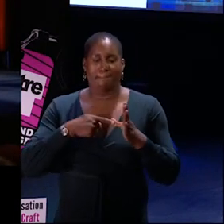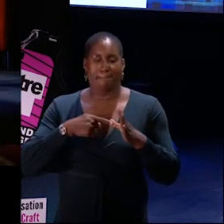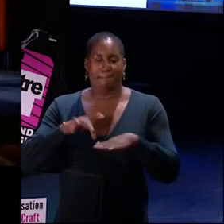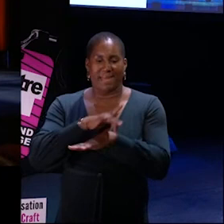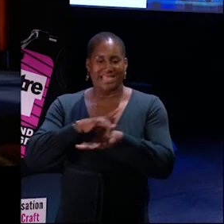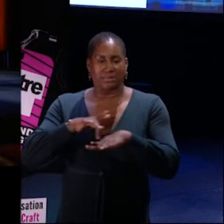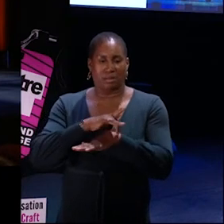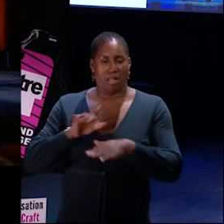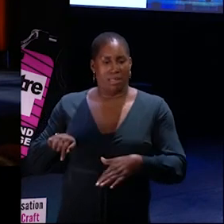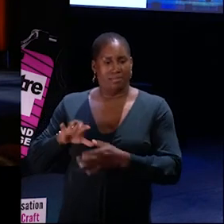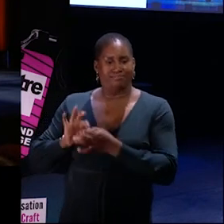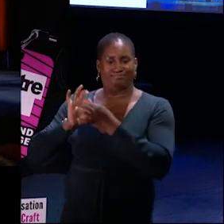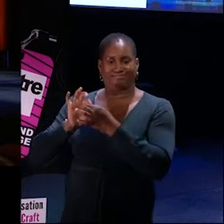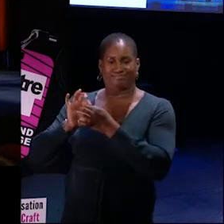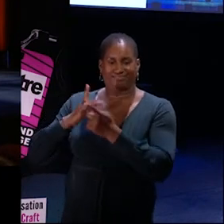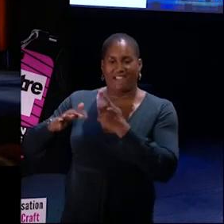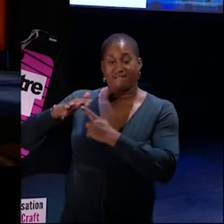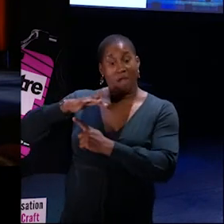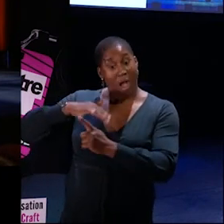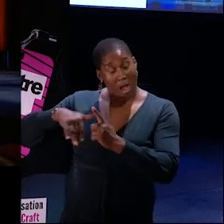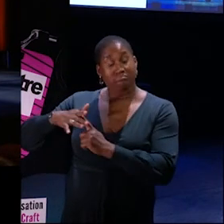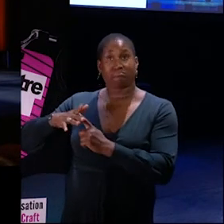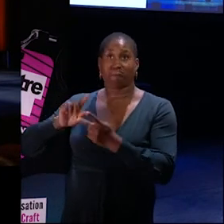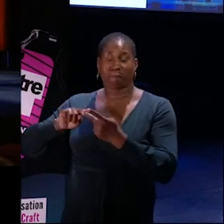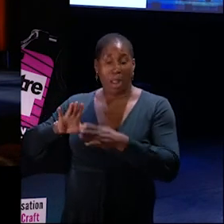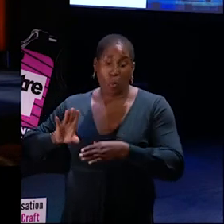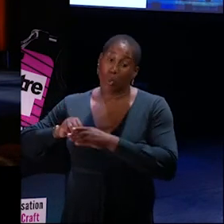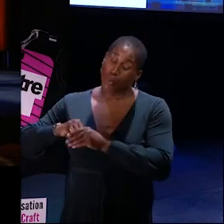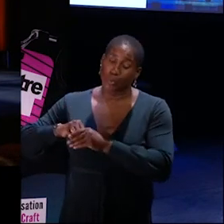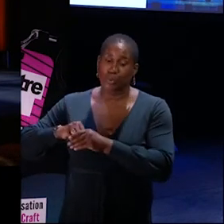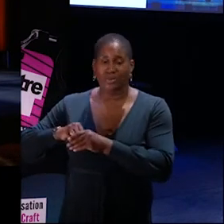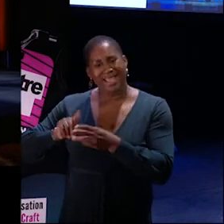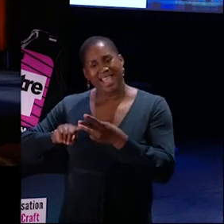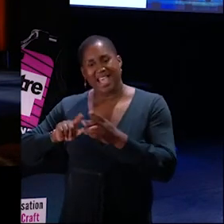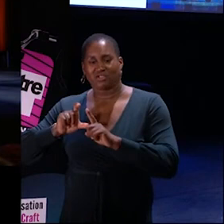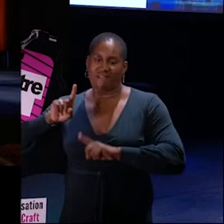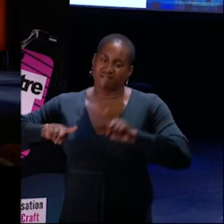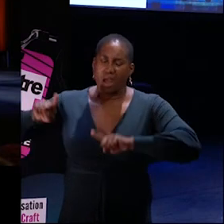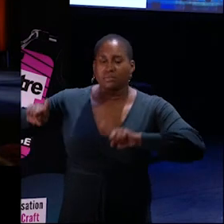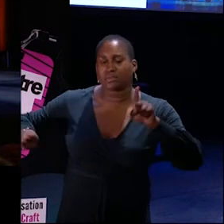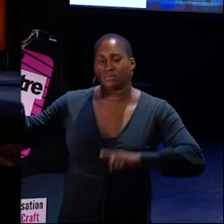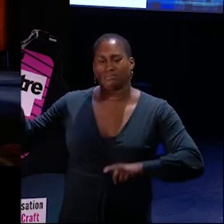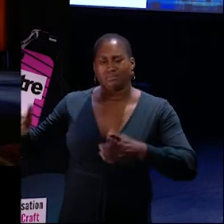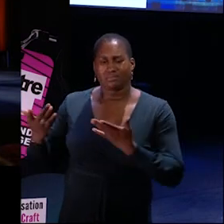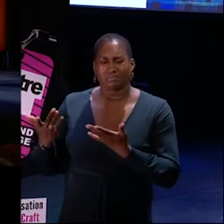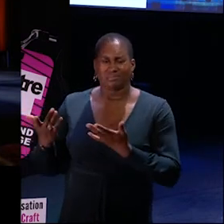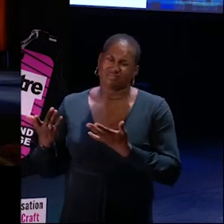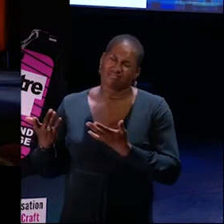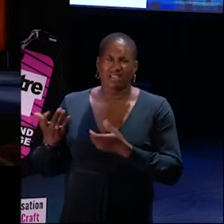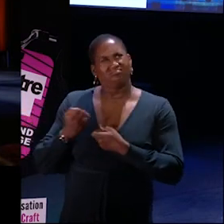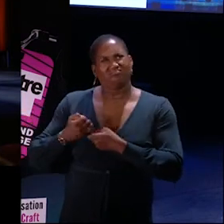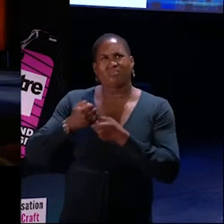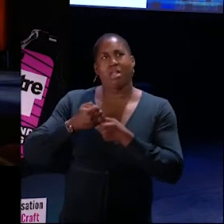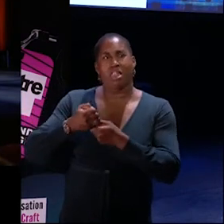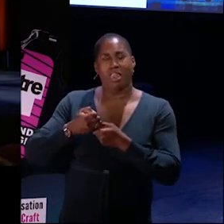and sort of inclusion and diversity and sort of in general,